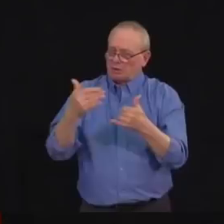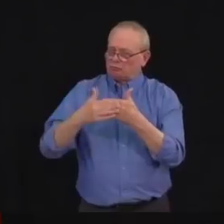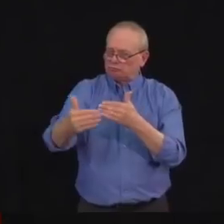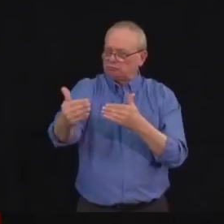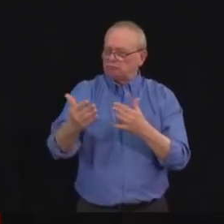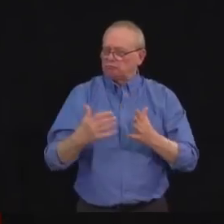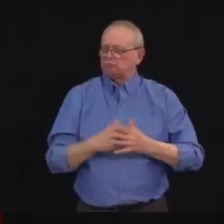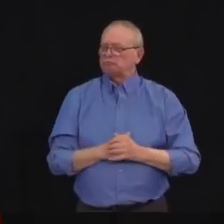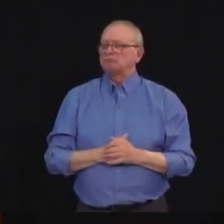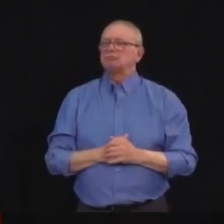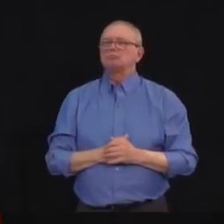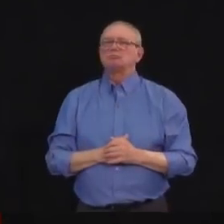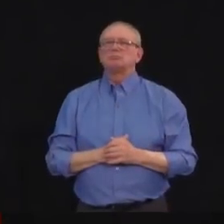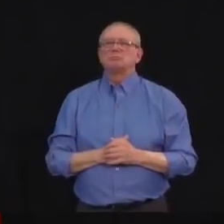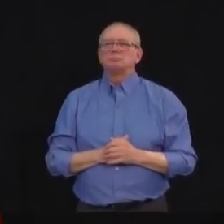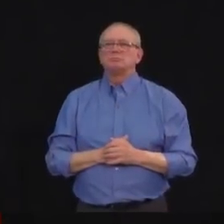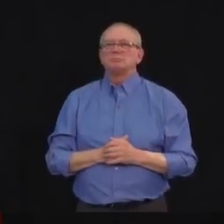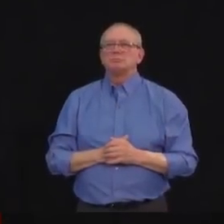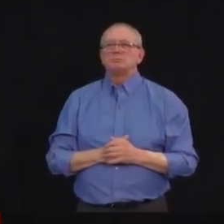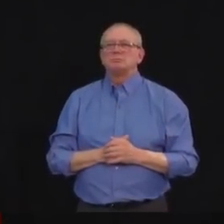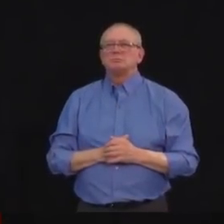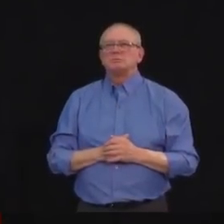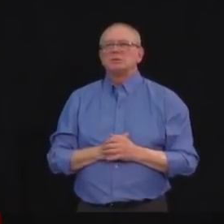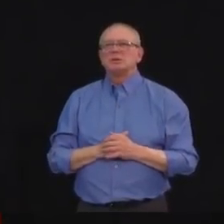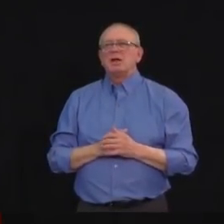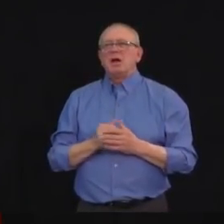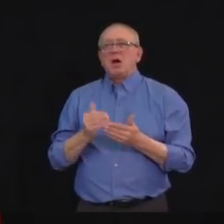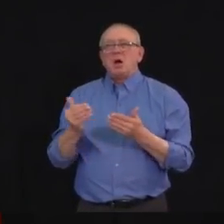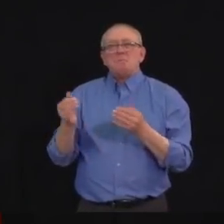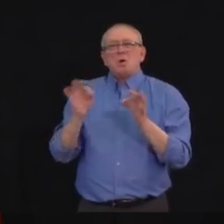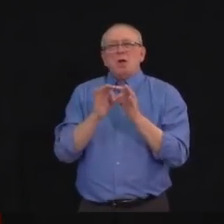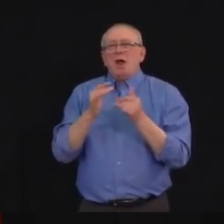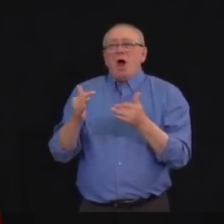effect in order to get the best information to stop these